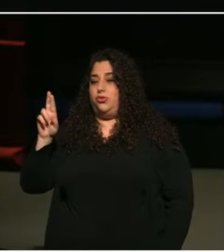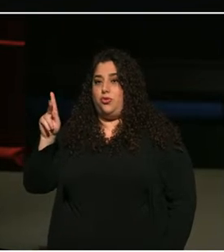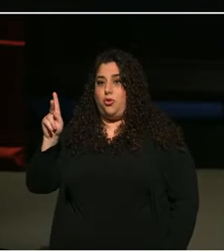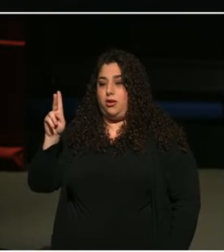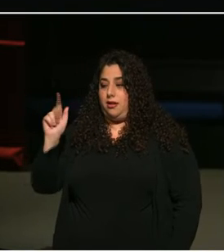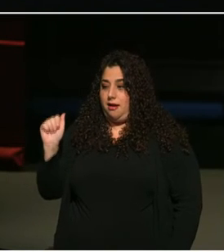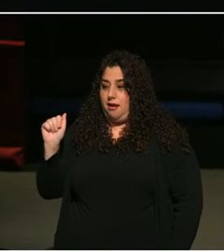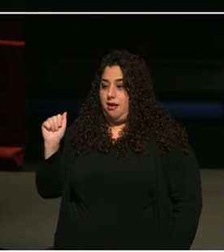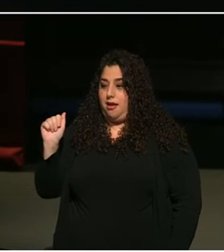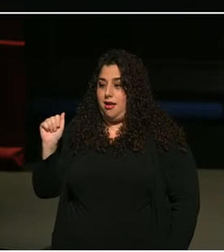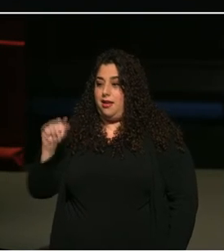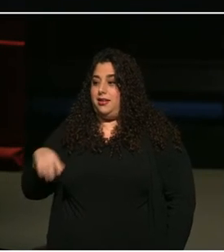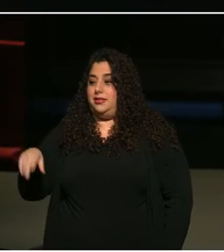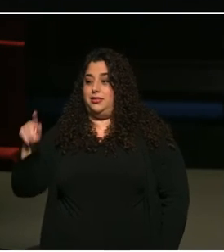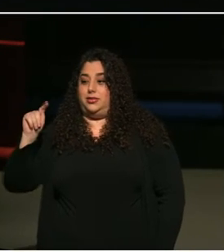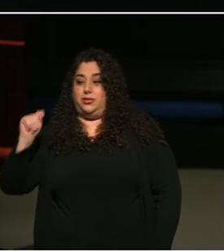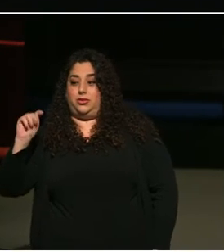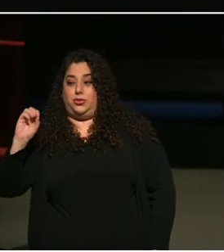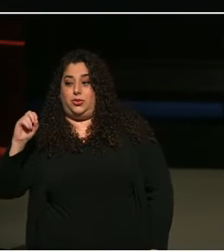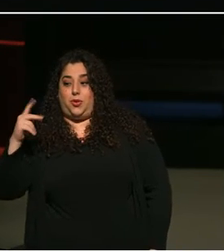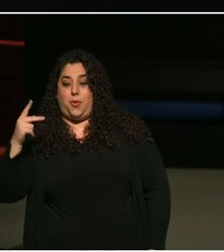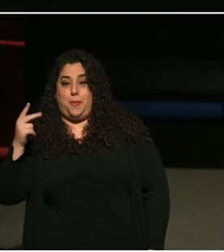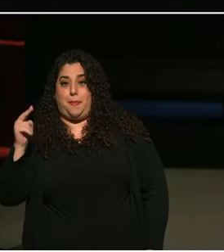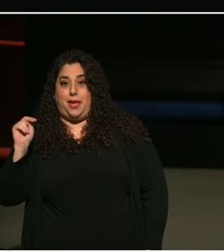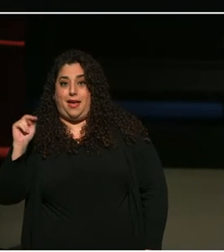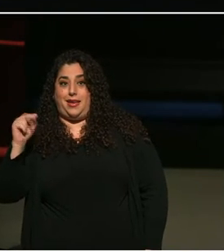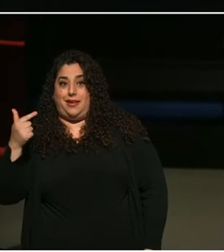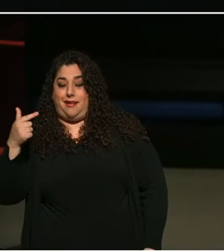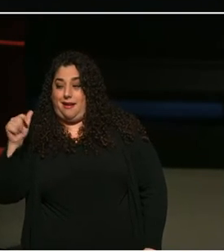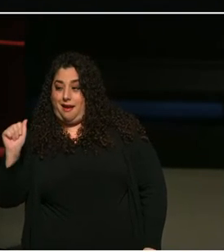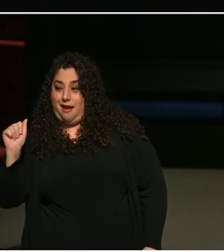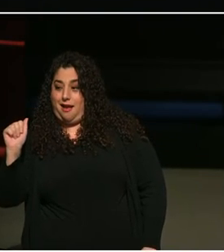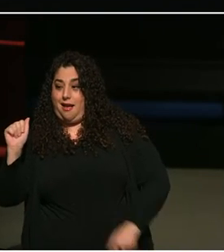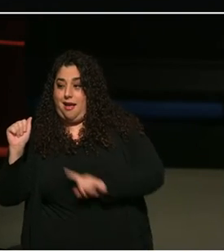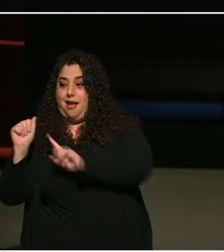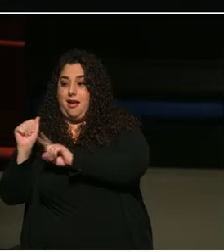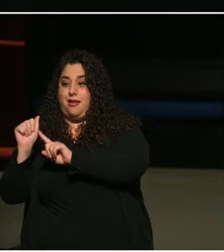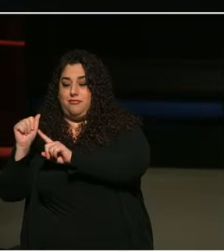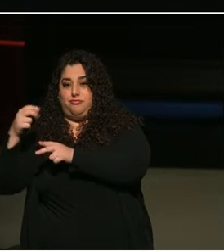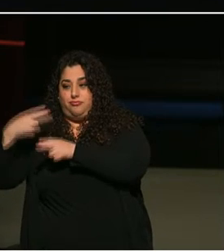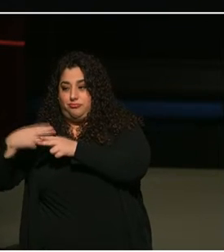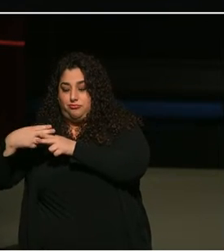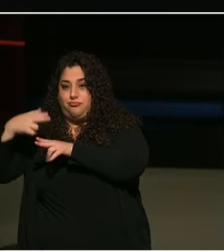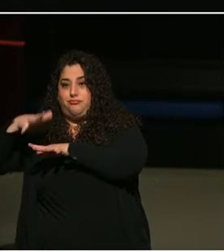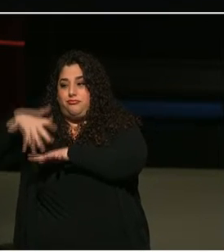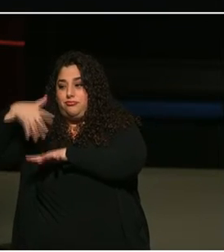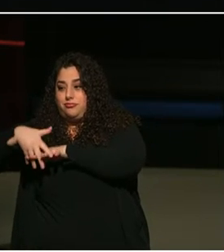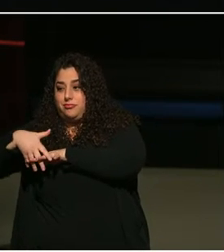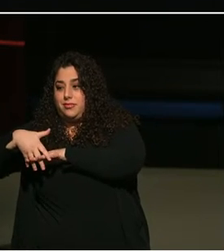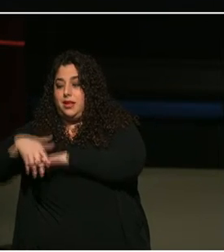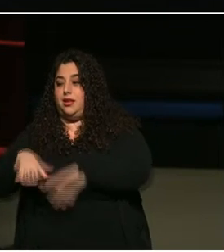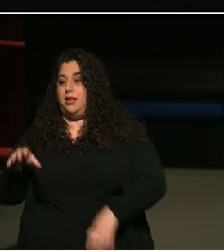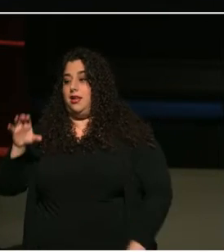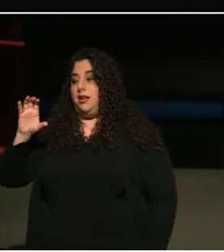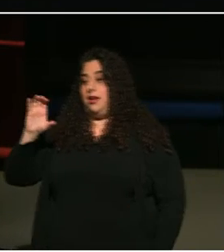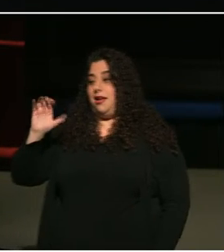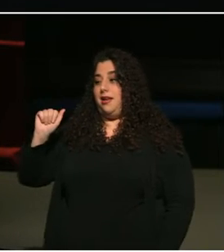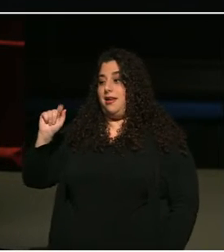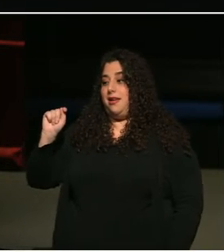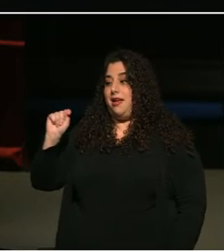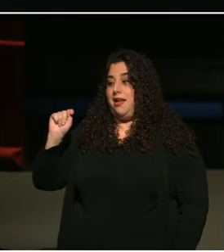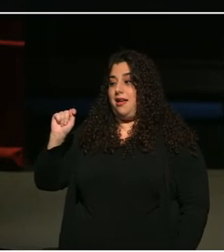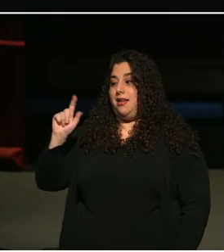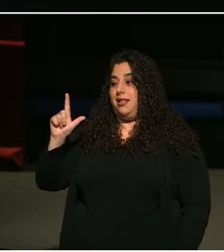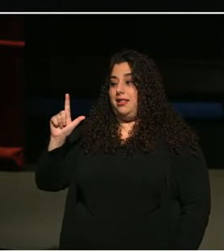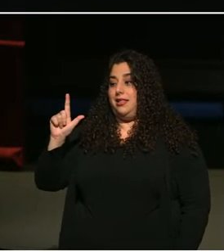We have our four beautiful islands, the largest we call Pimu, and you know it today as Catalina Island. We are